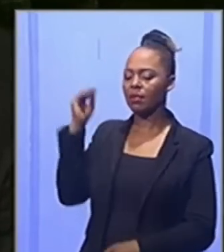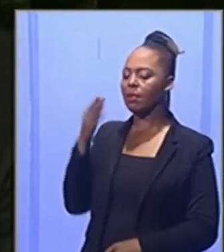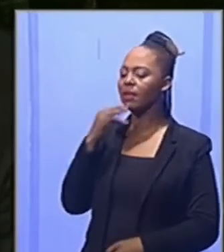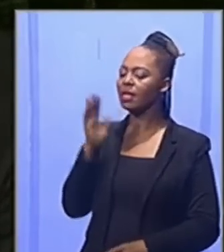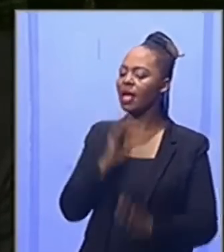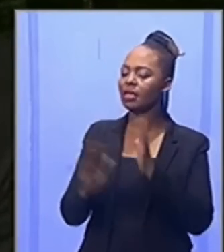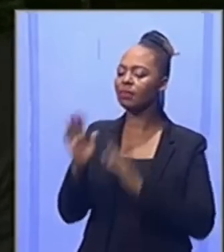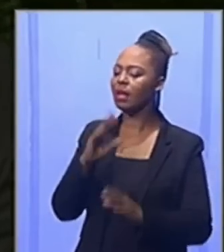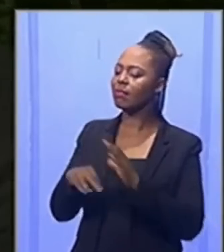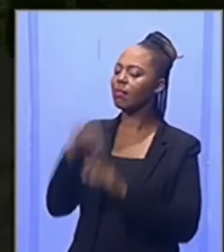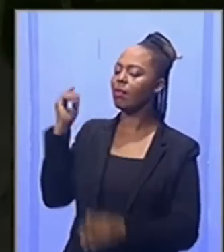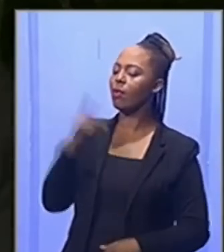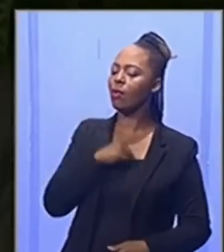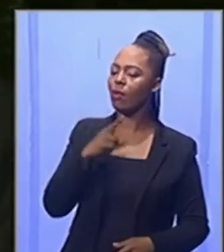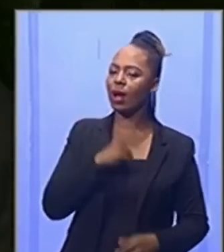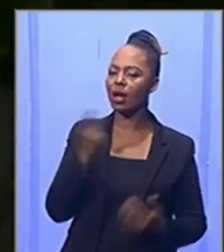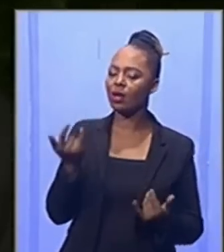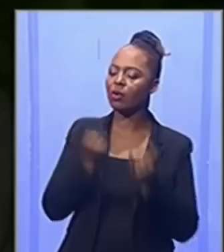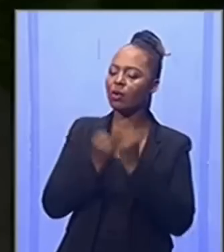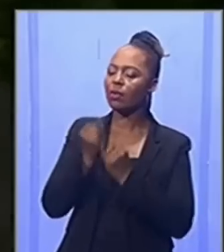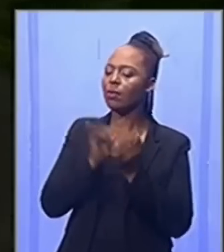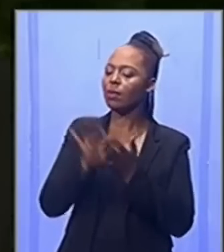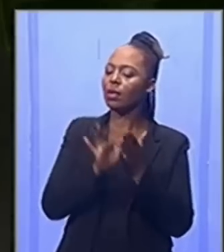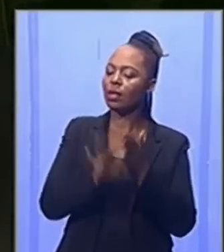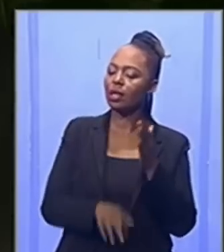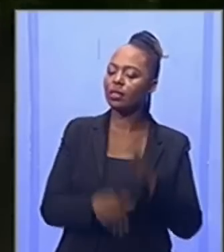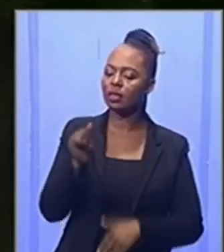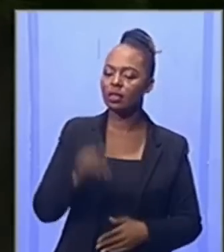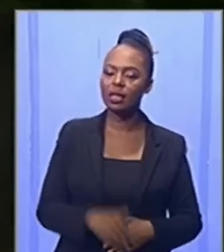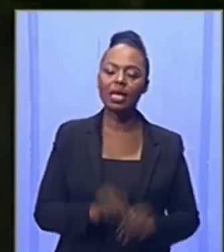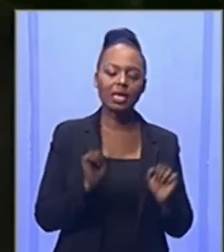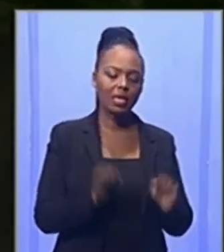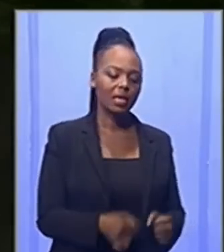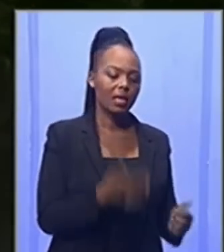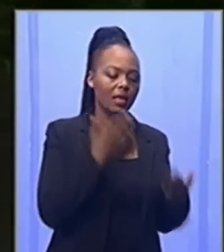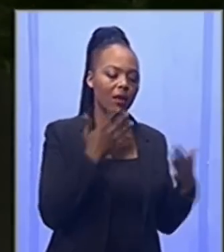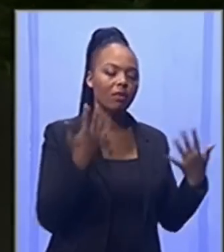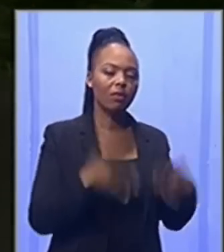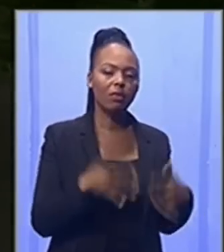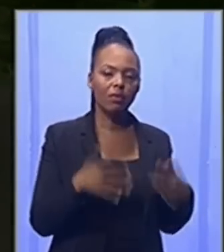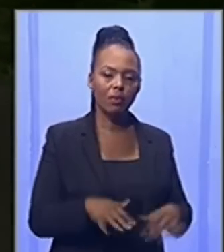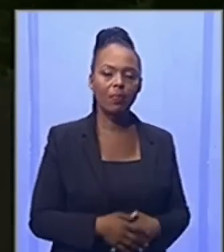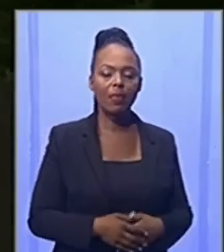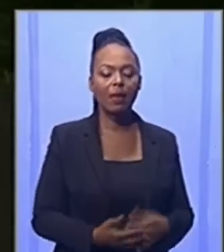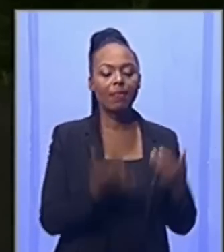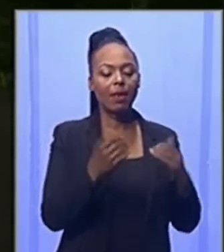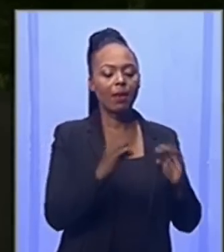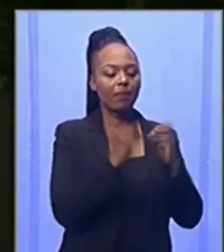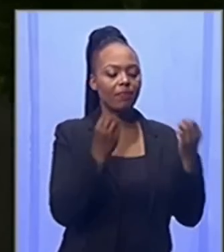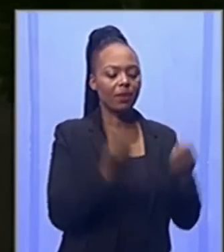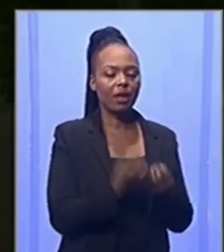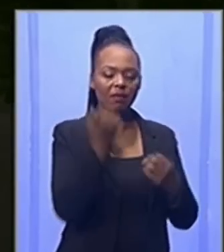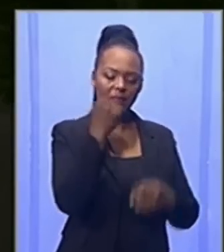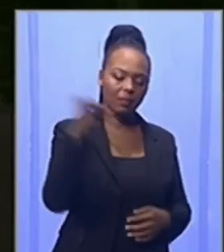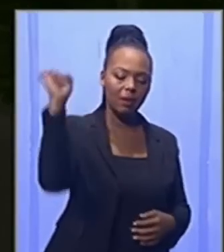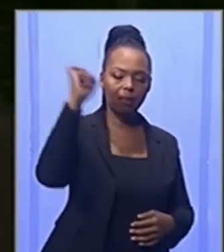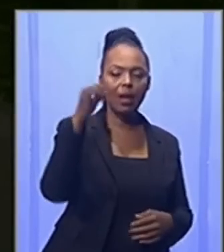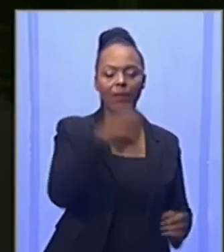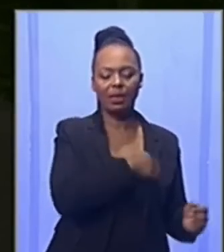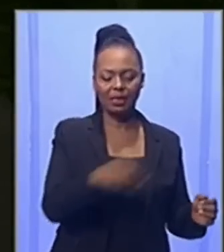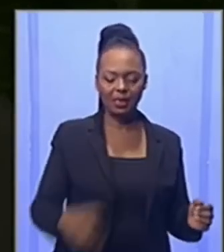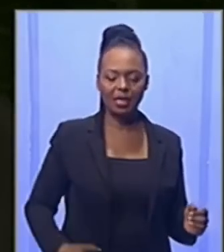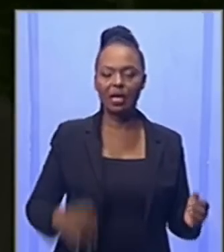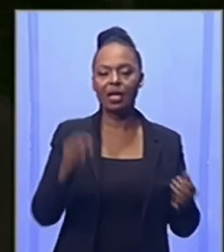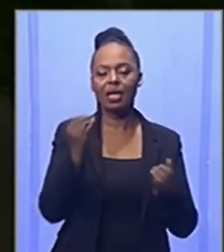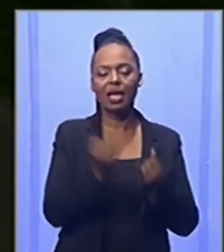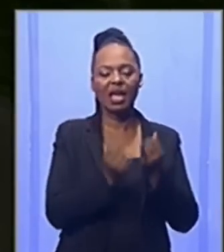please clarify on that? Yes, thank you very much. Our party is boycotting the presidential election. This is in